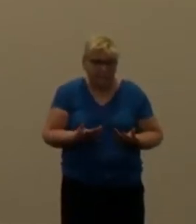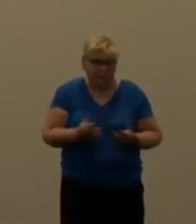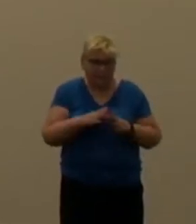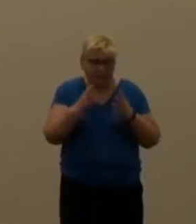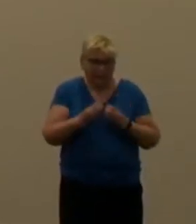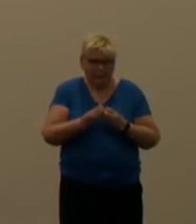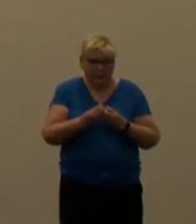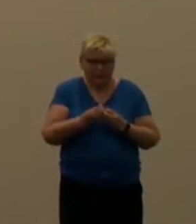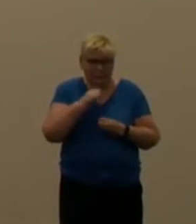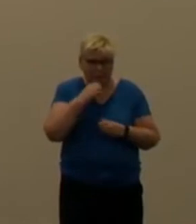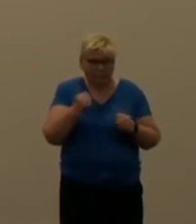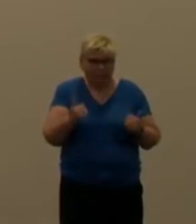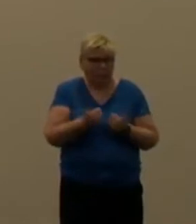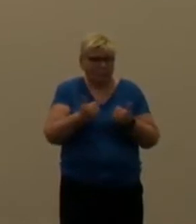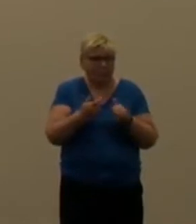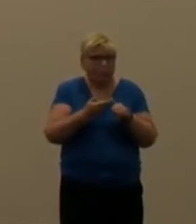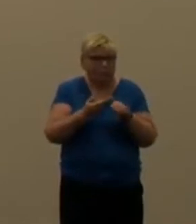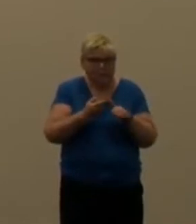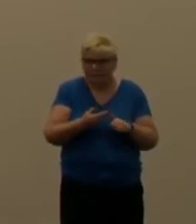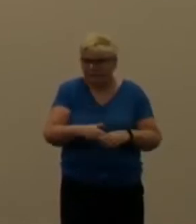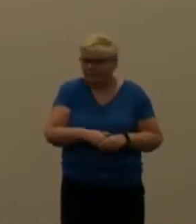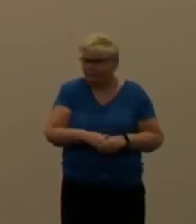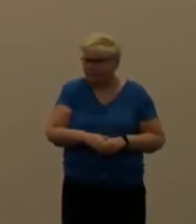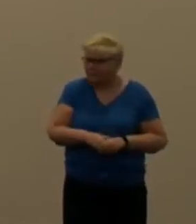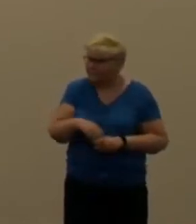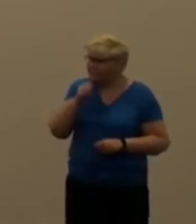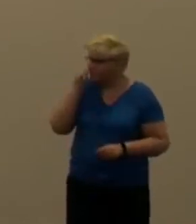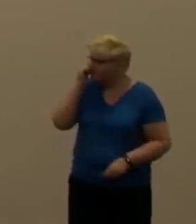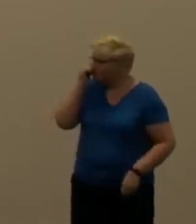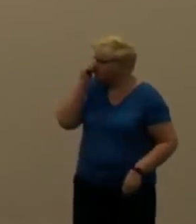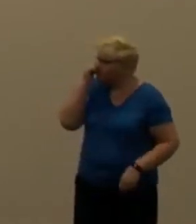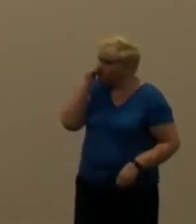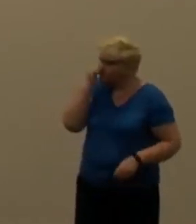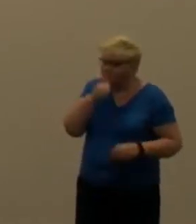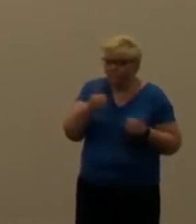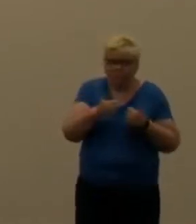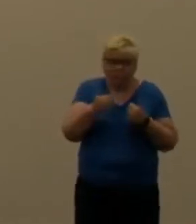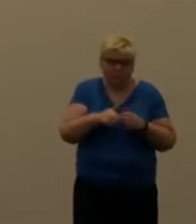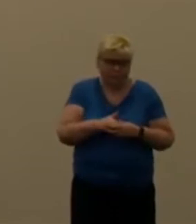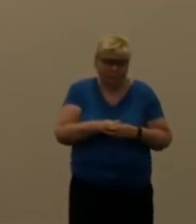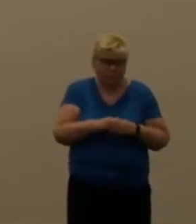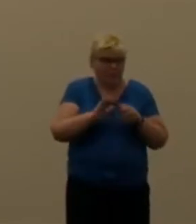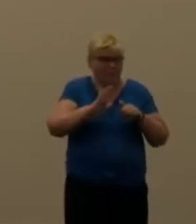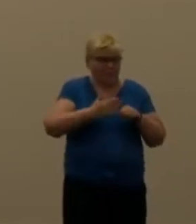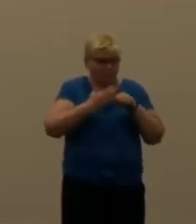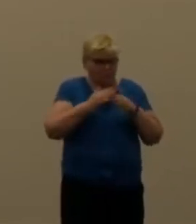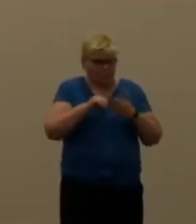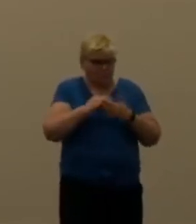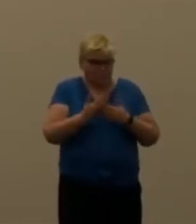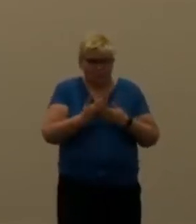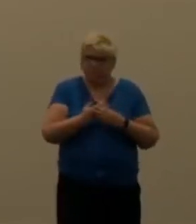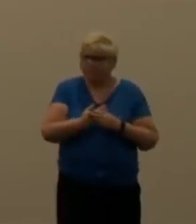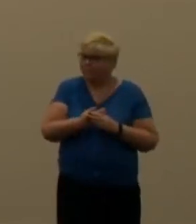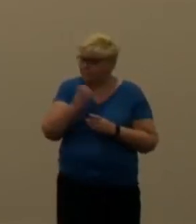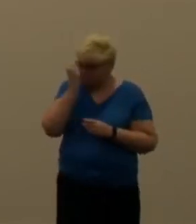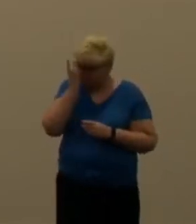be completely automated. Nice. Okay, so first part is